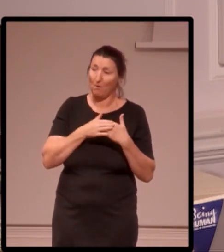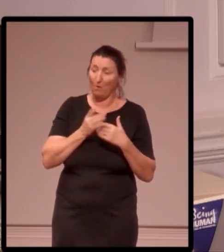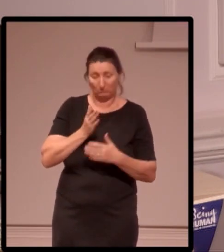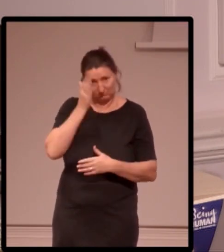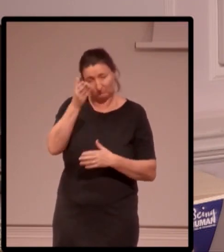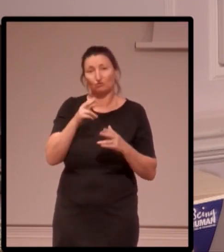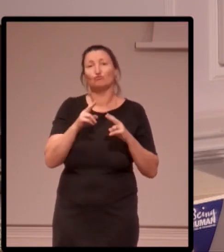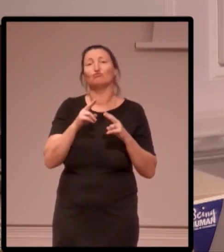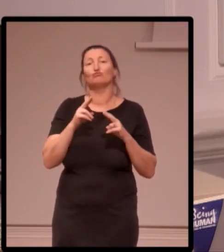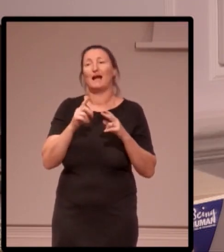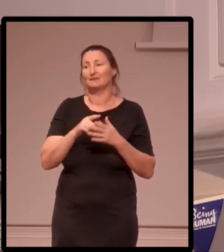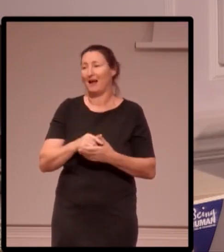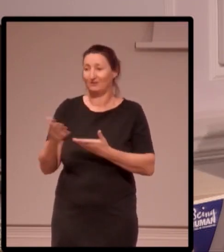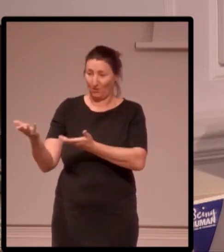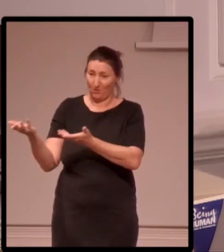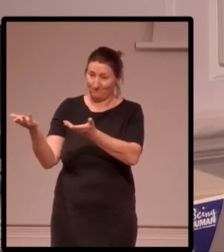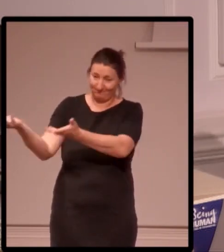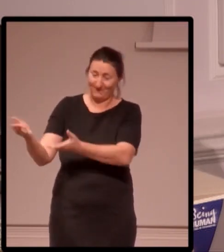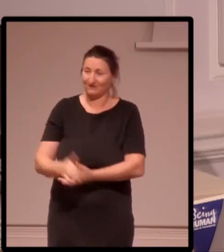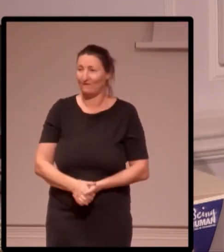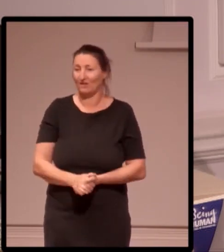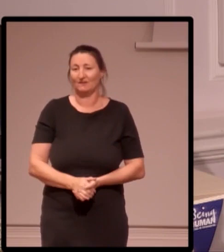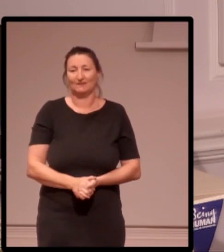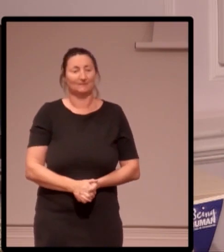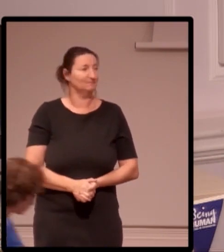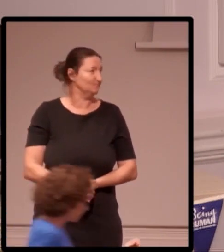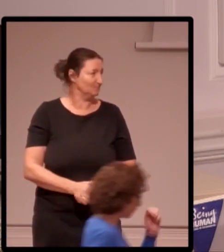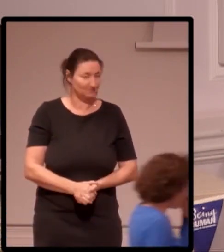to go. Okay, so over to you, Molly. Thank you.